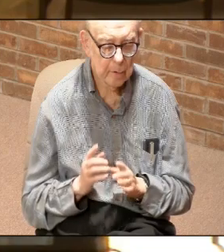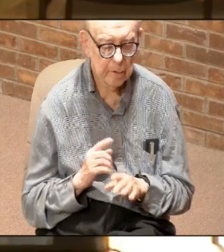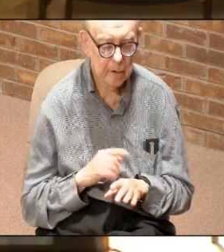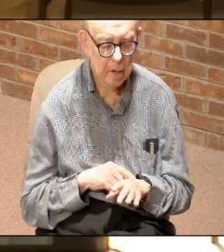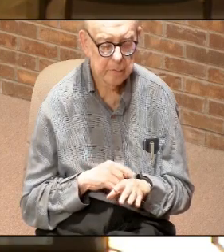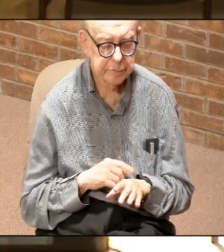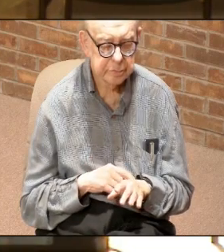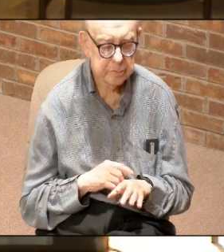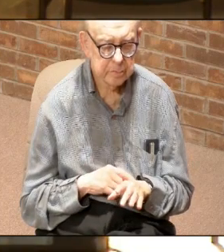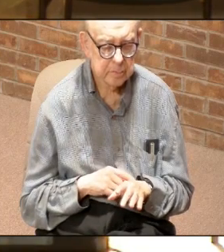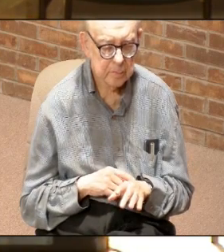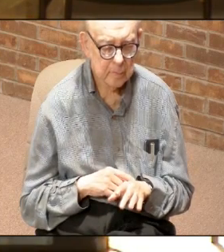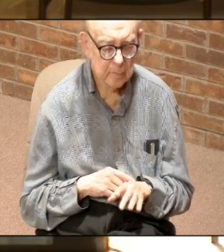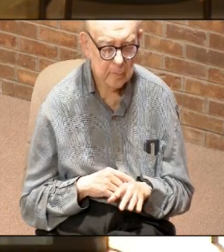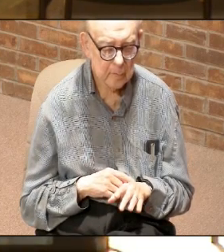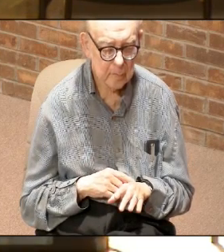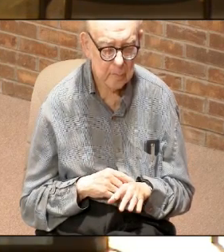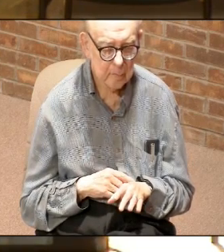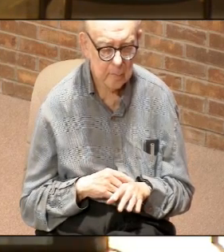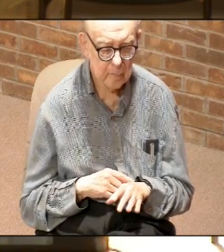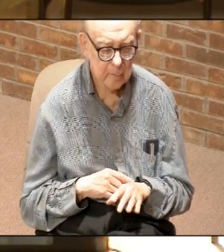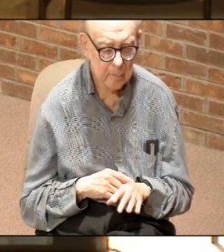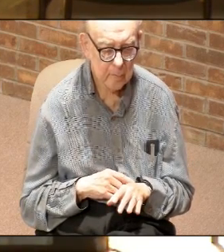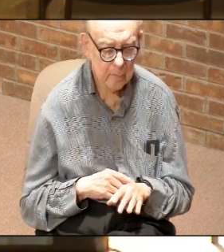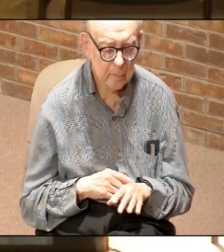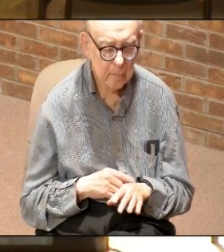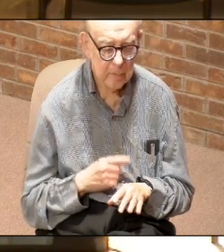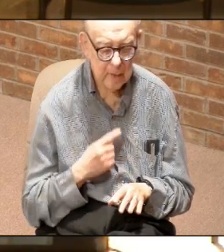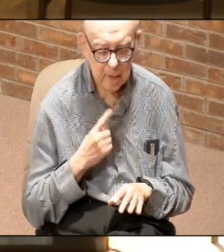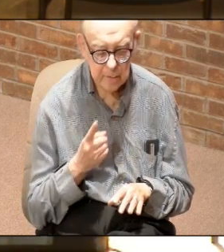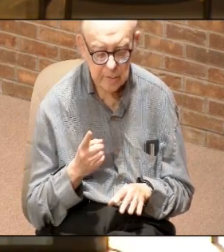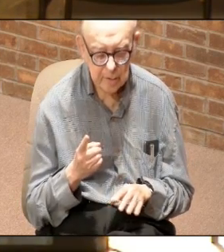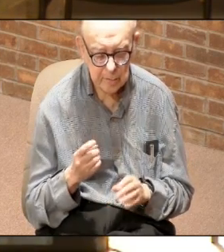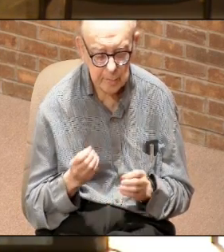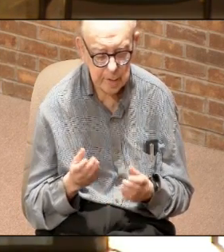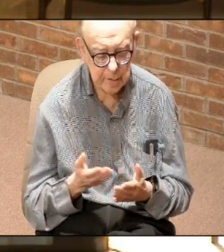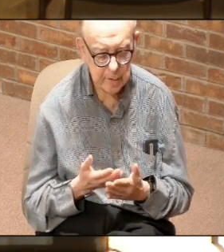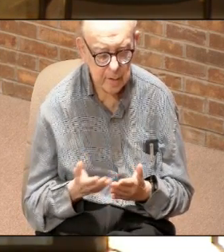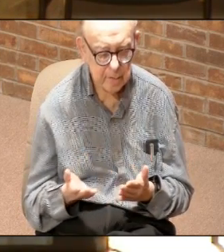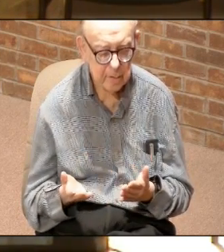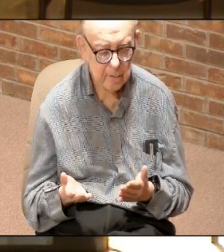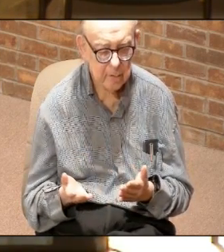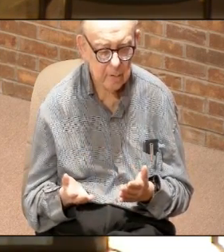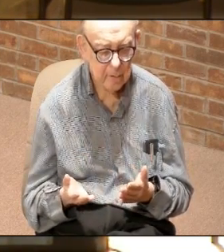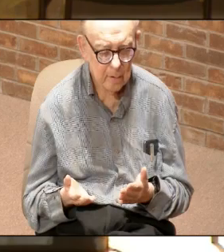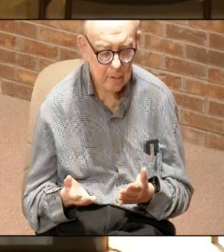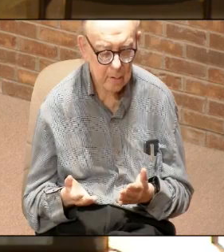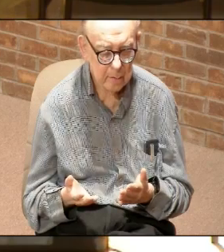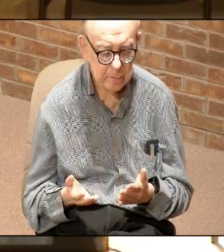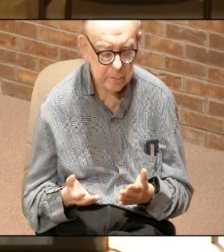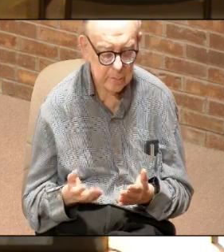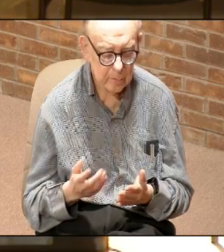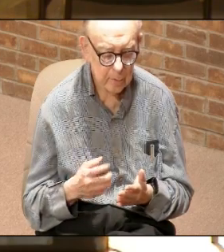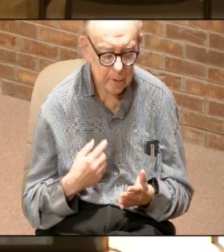because it kind of says more than anything. what we're looking